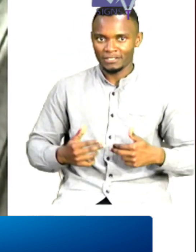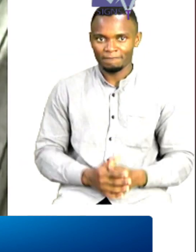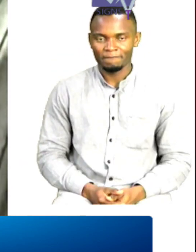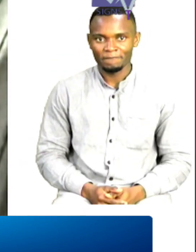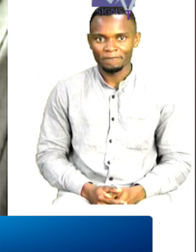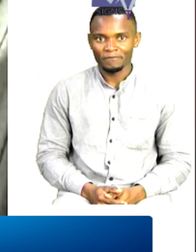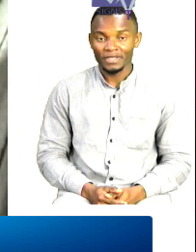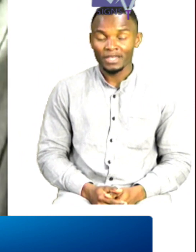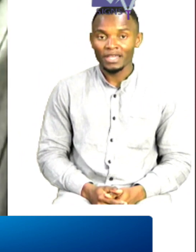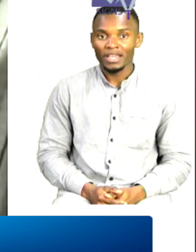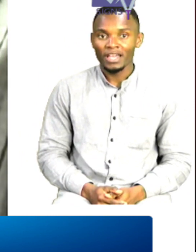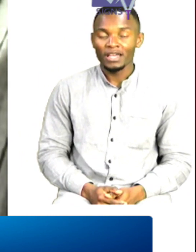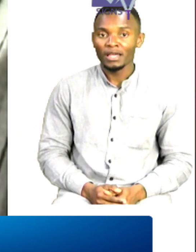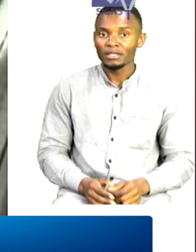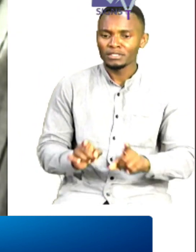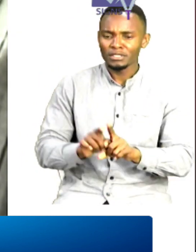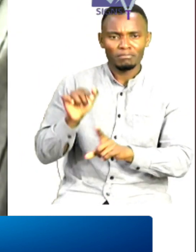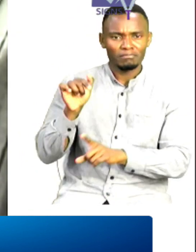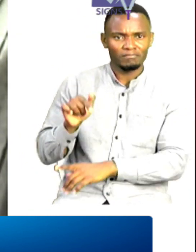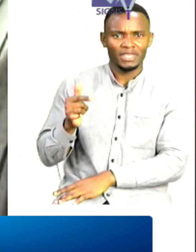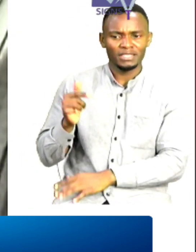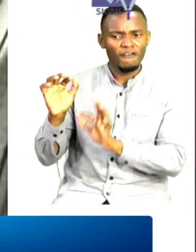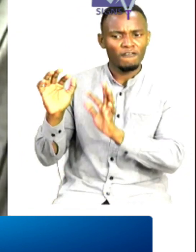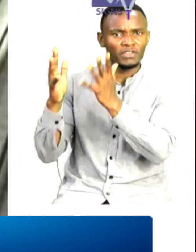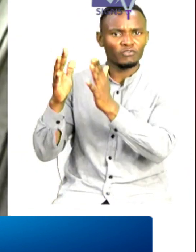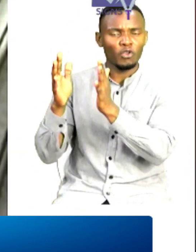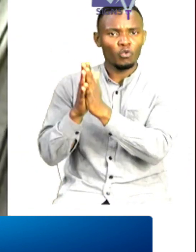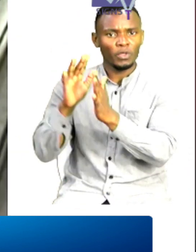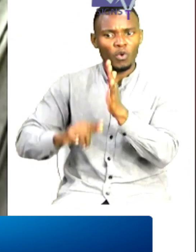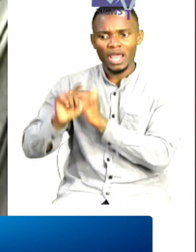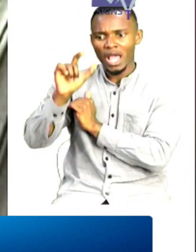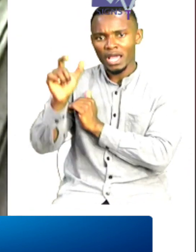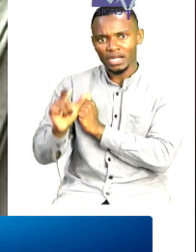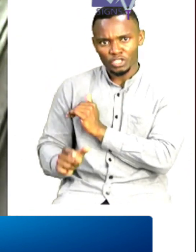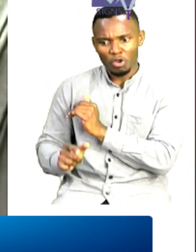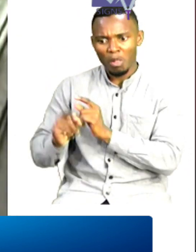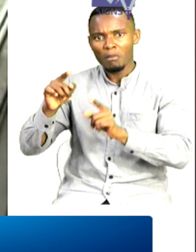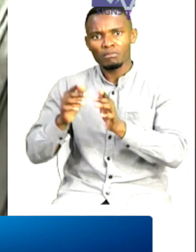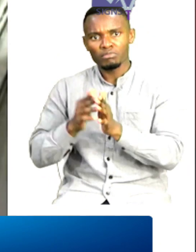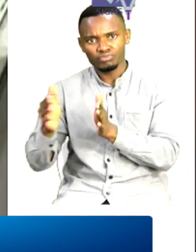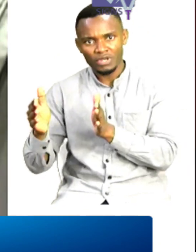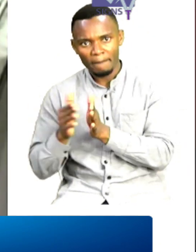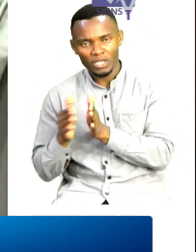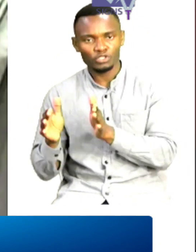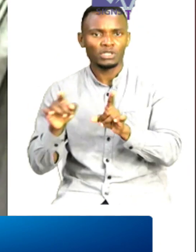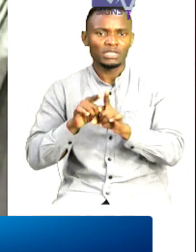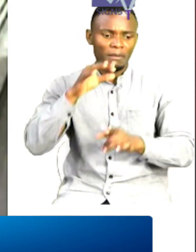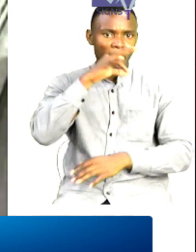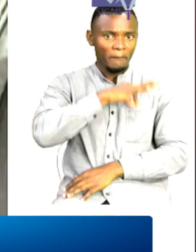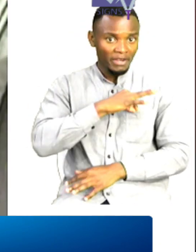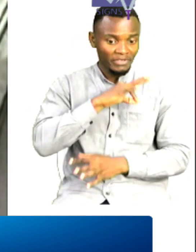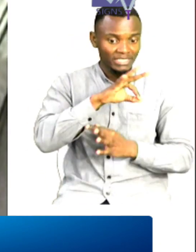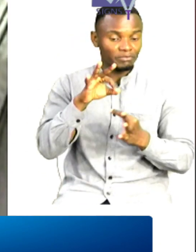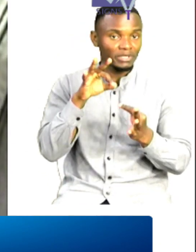It is therefore a festival with regional dimensions and benefits, specifically